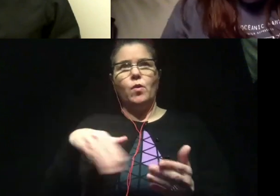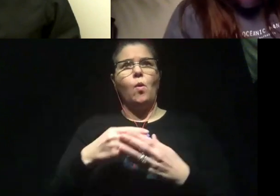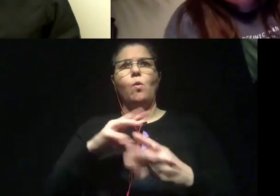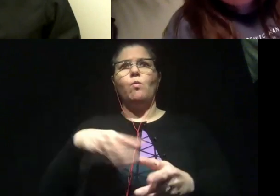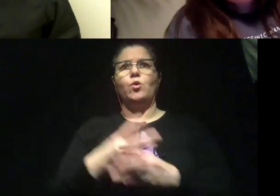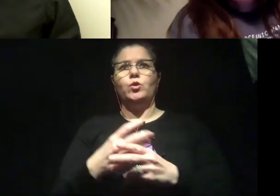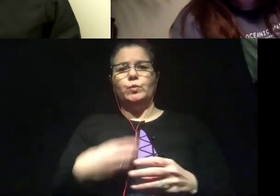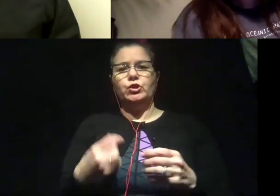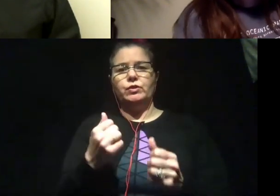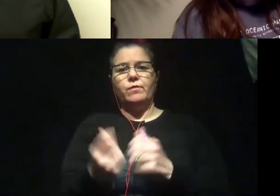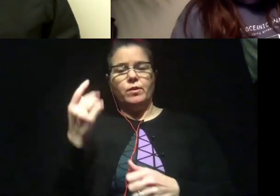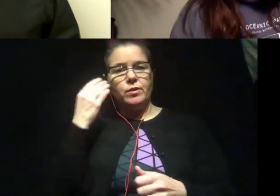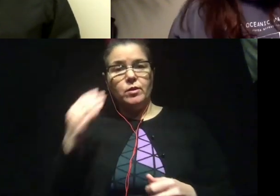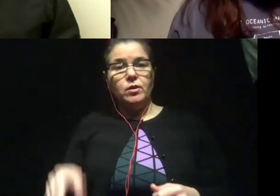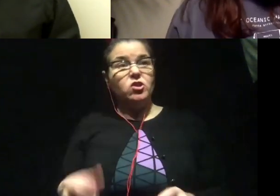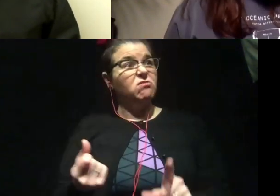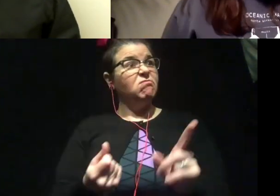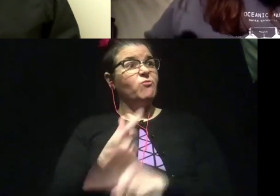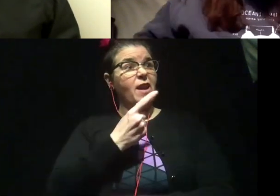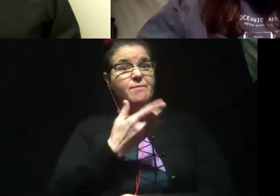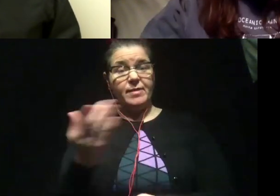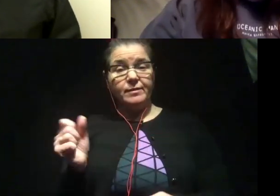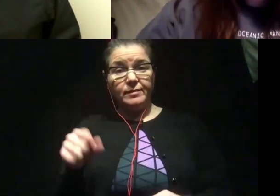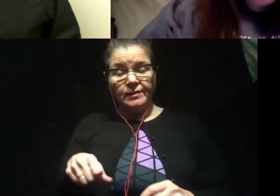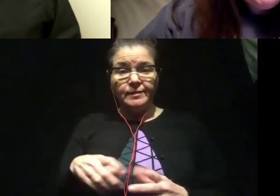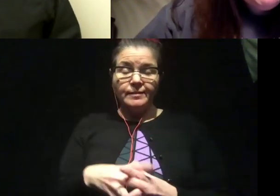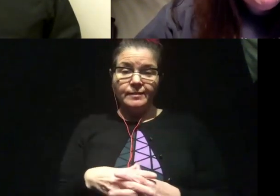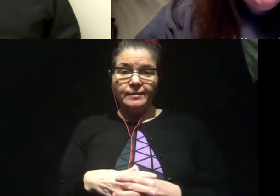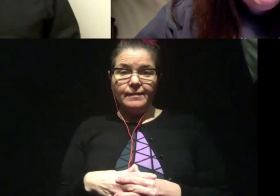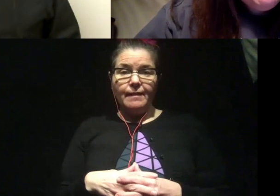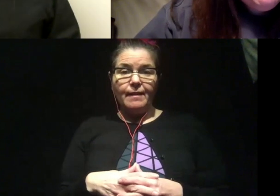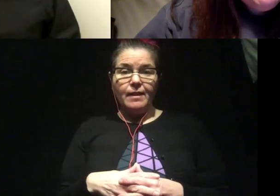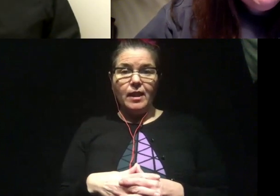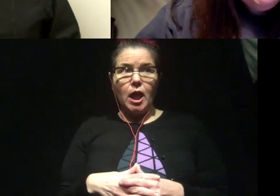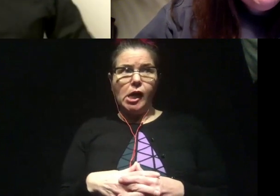everybody knew. Just a random thing that I wish everybody knew. Yep.